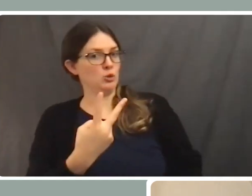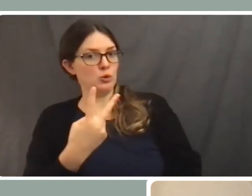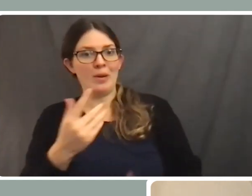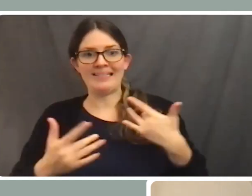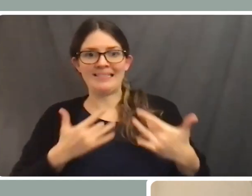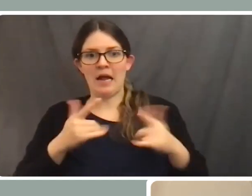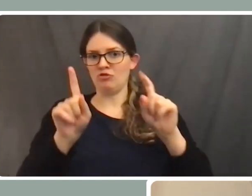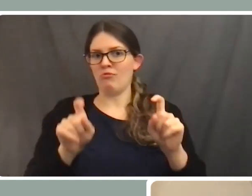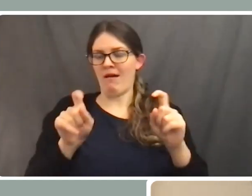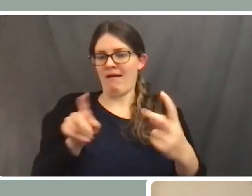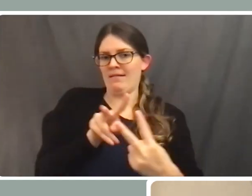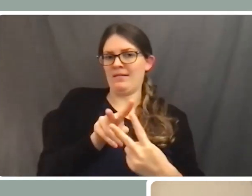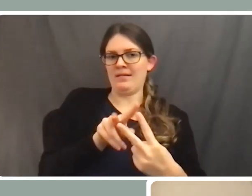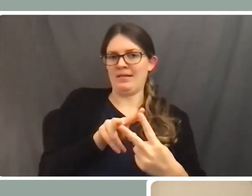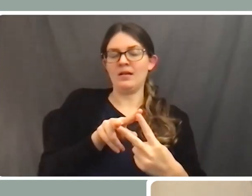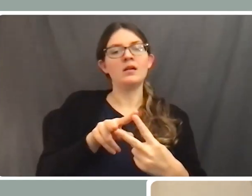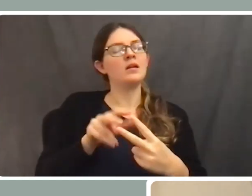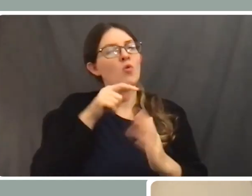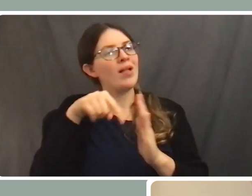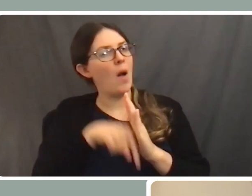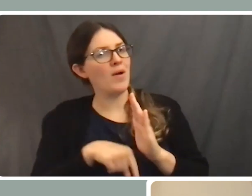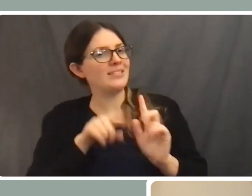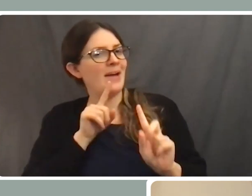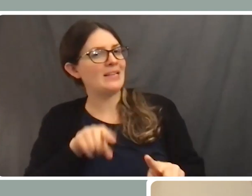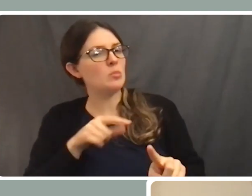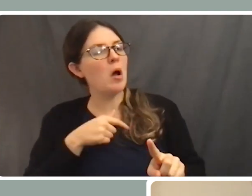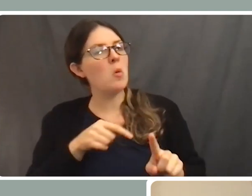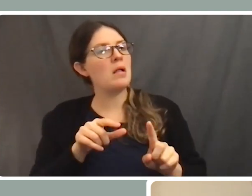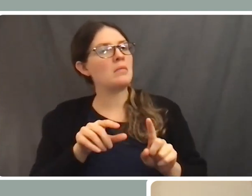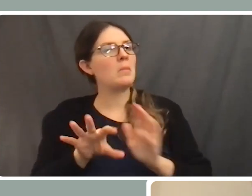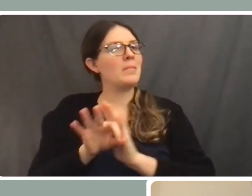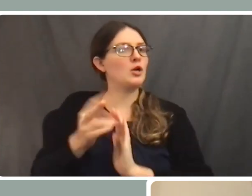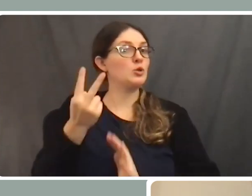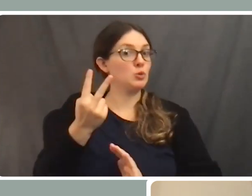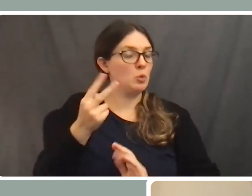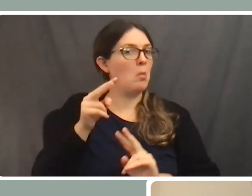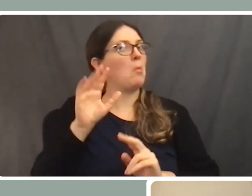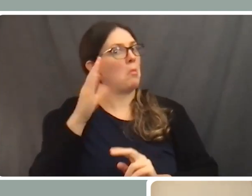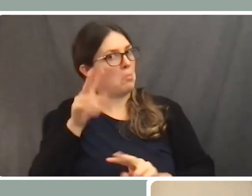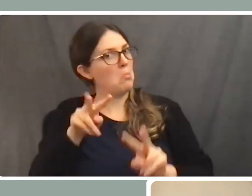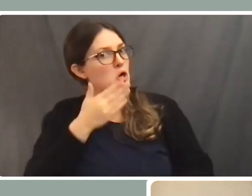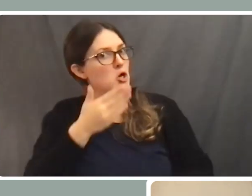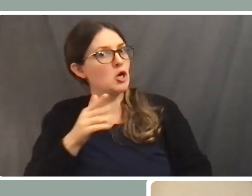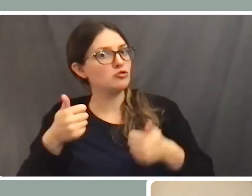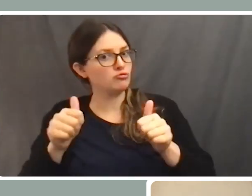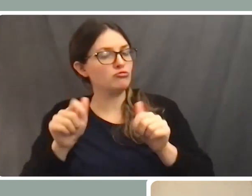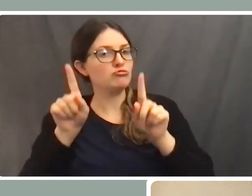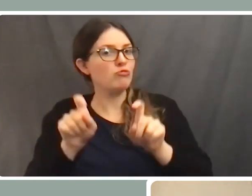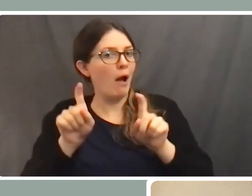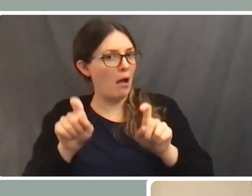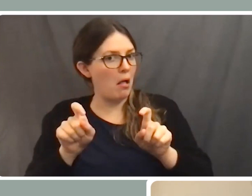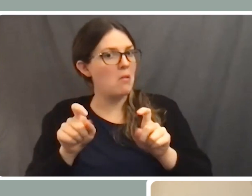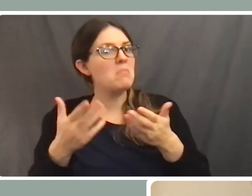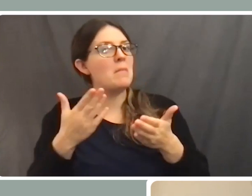going on right now, and this is not a comprehensive answer, but I'll highlight what I think are the 2 most exciting trials that might bring us in new